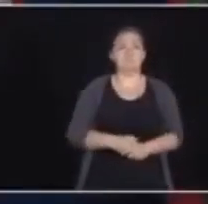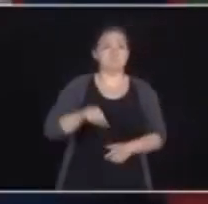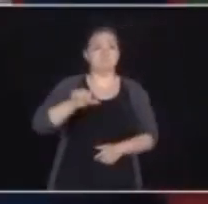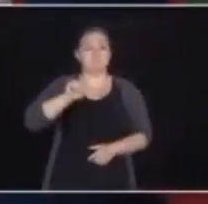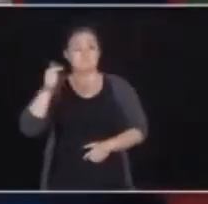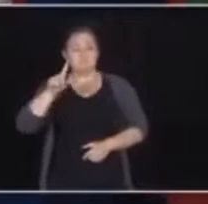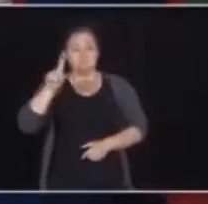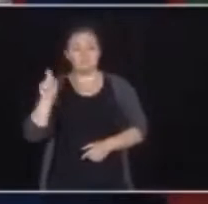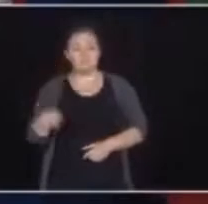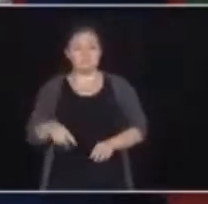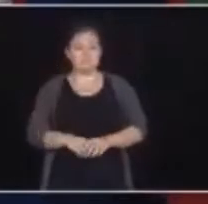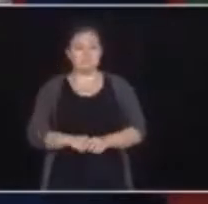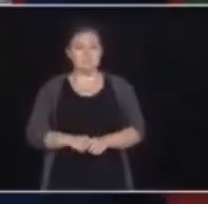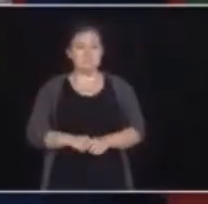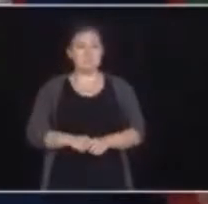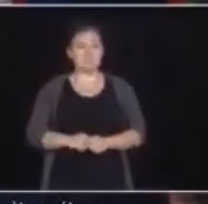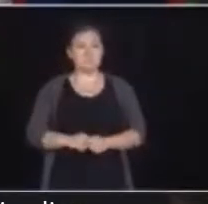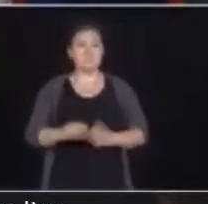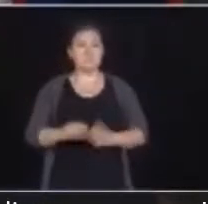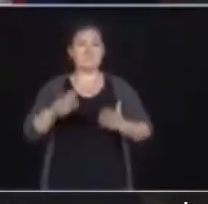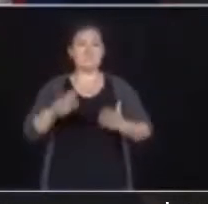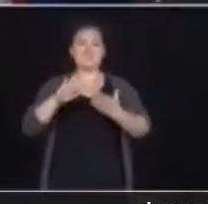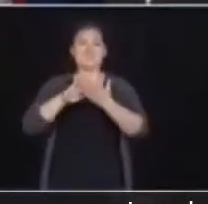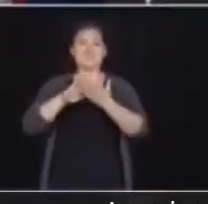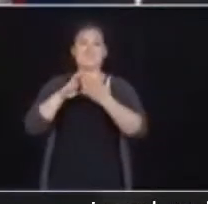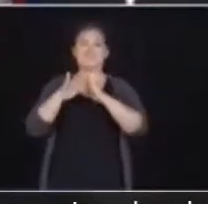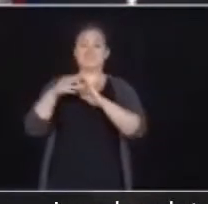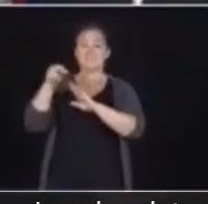Tina Yazdani from City News. Please go ahead.